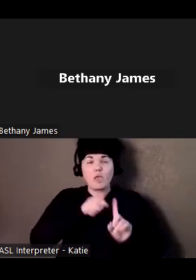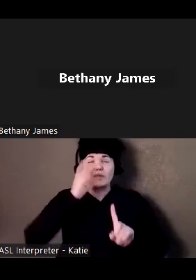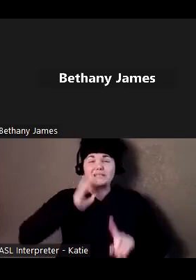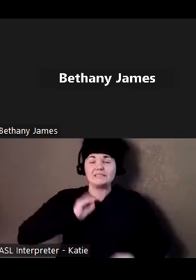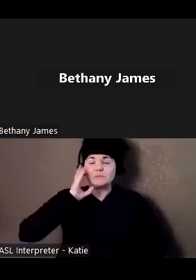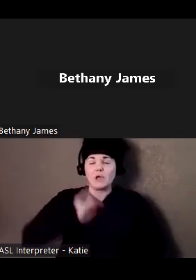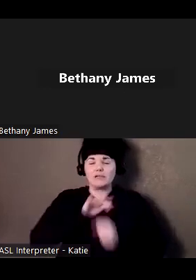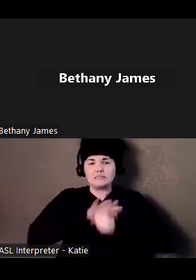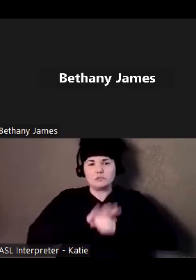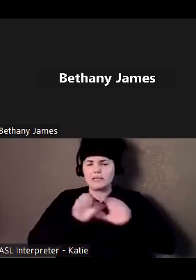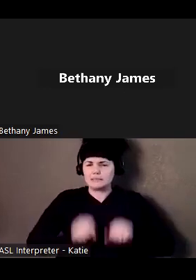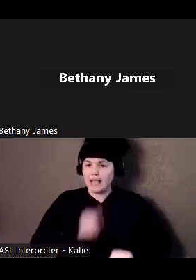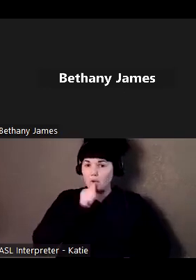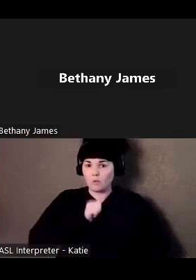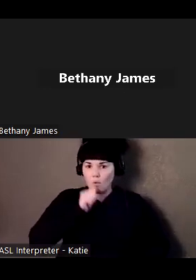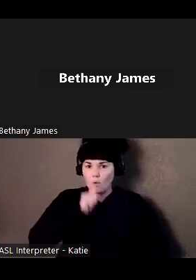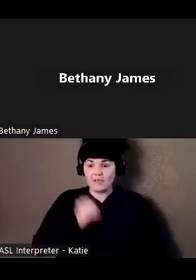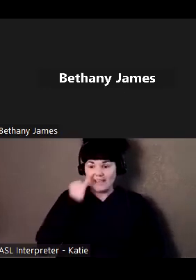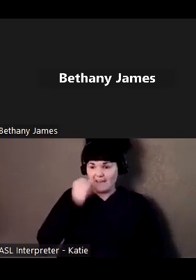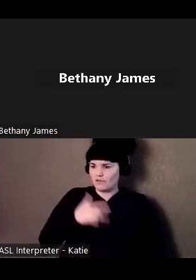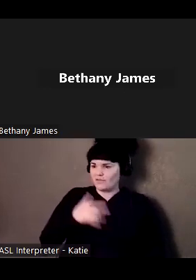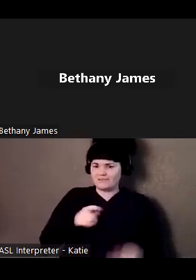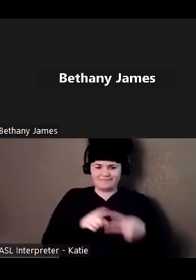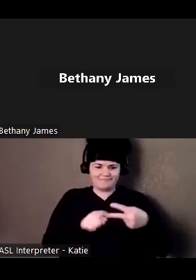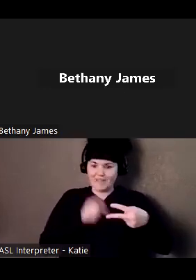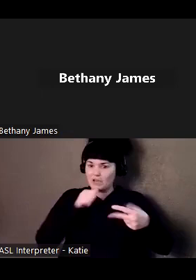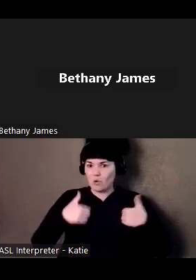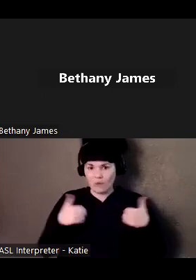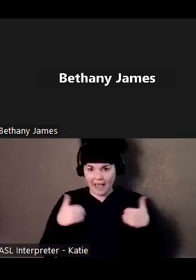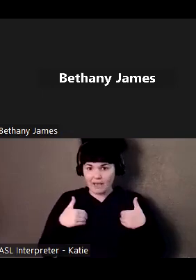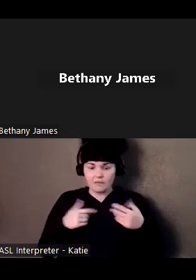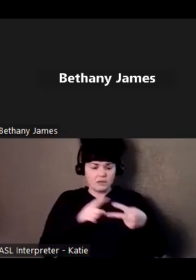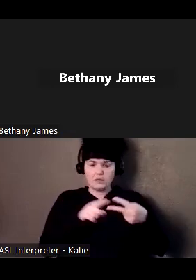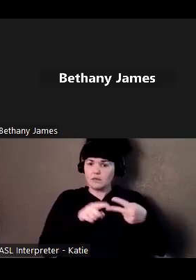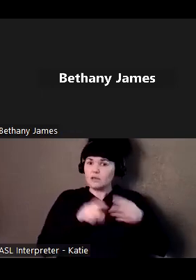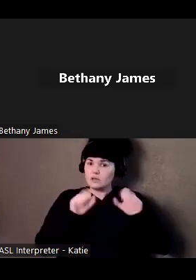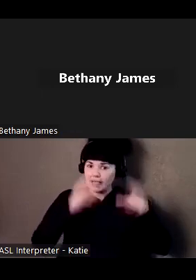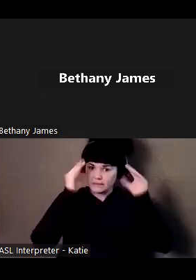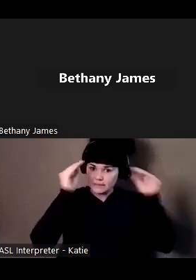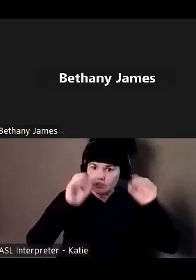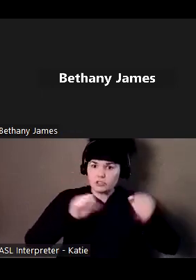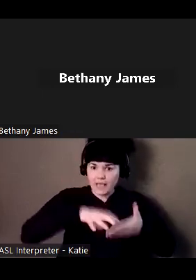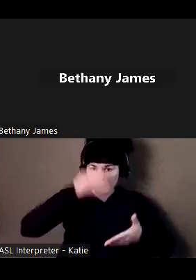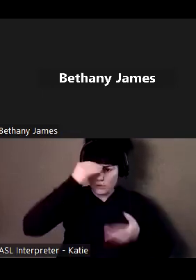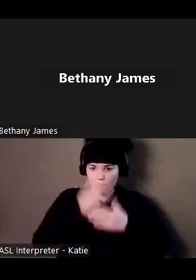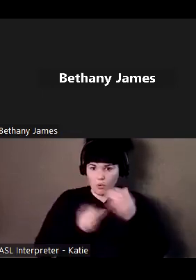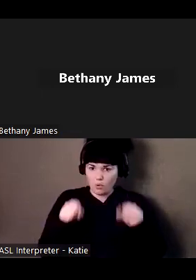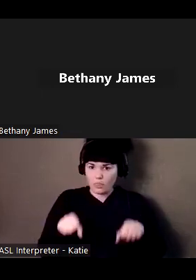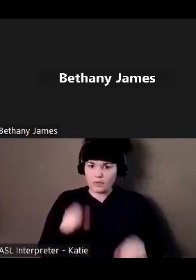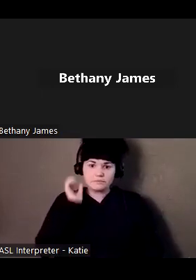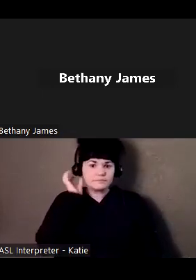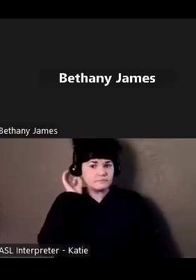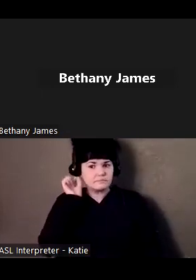news: if you don't feel that you have them, both are teachable. It's possible to learn both.